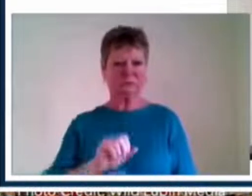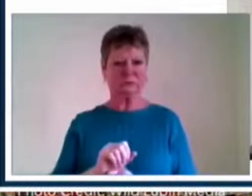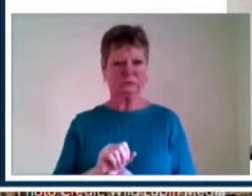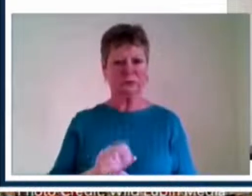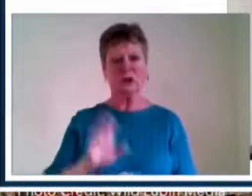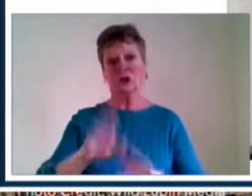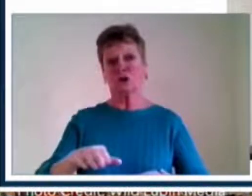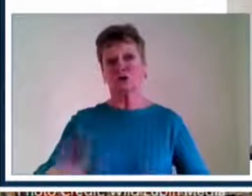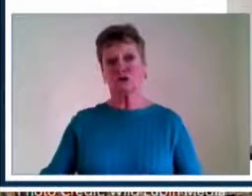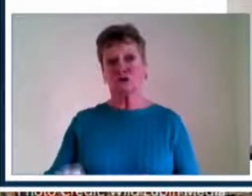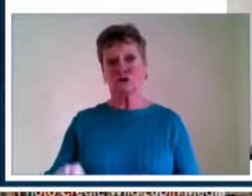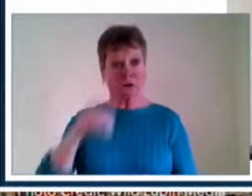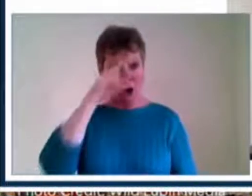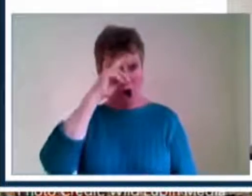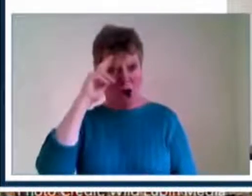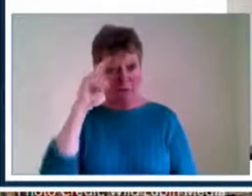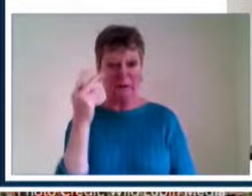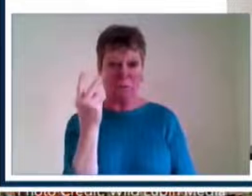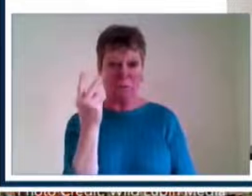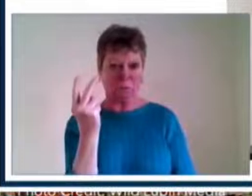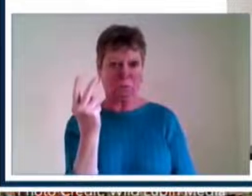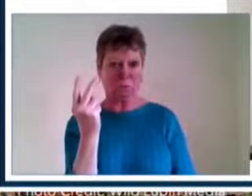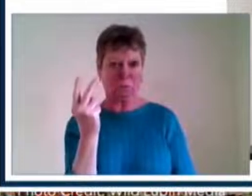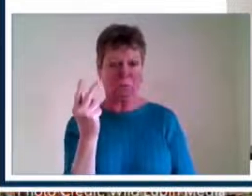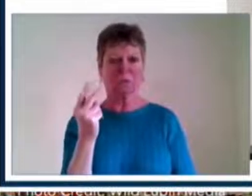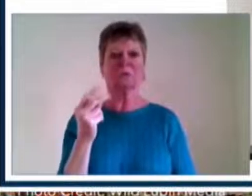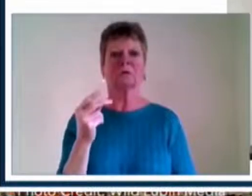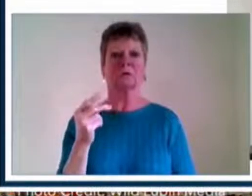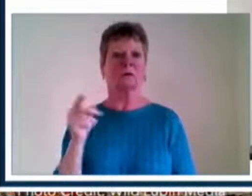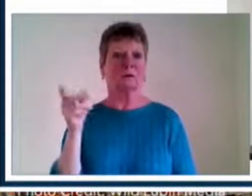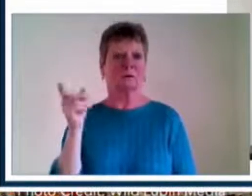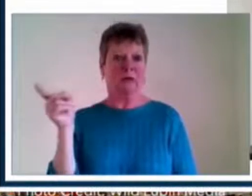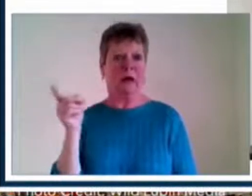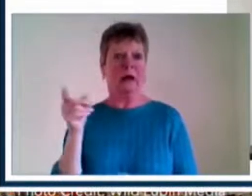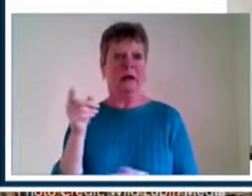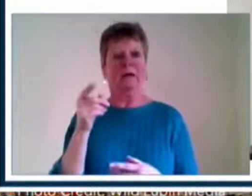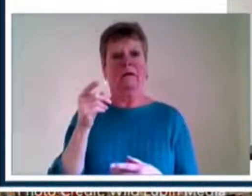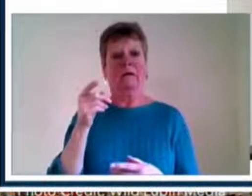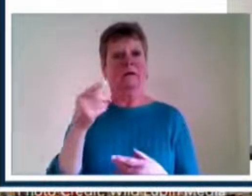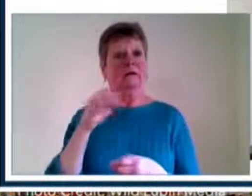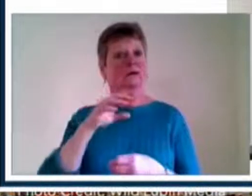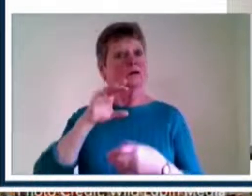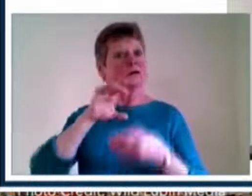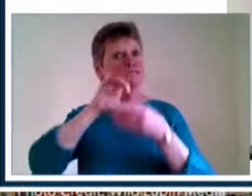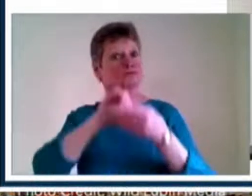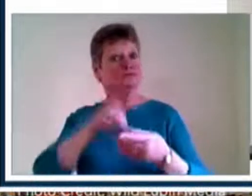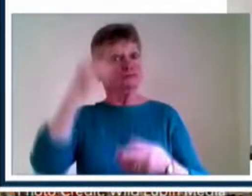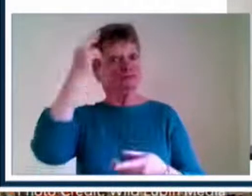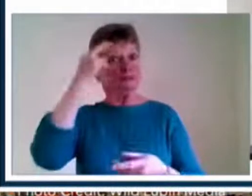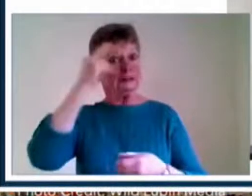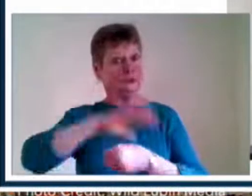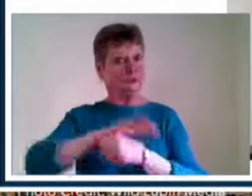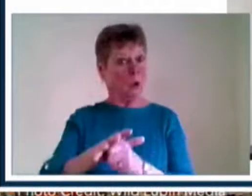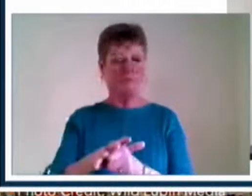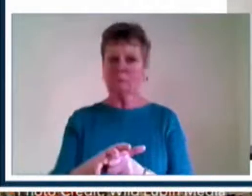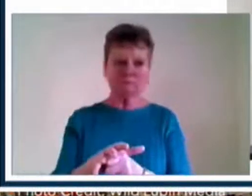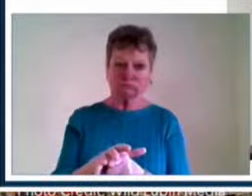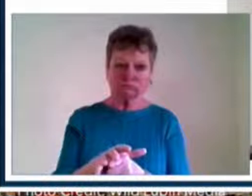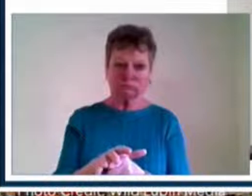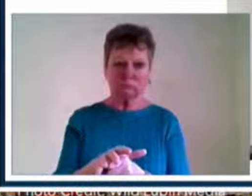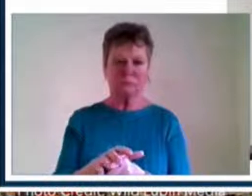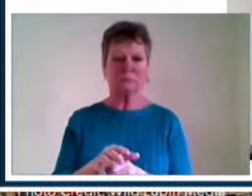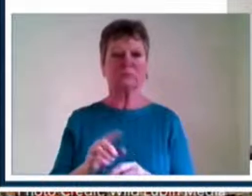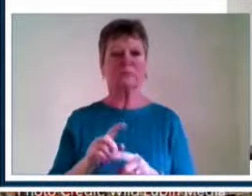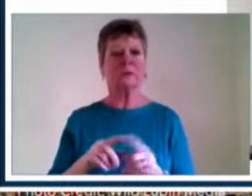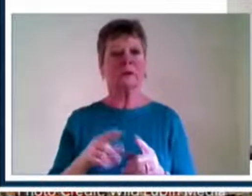hospital. My understanding is that they are being treated for non-COVID reasons. The average length of stay of a